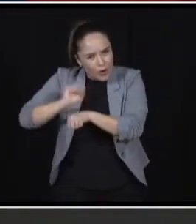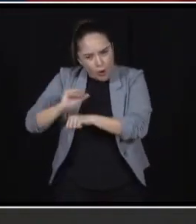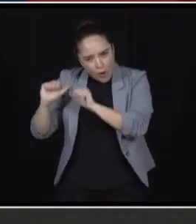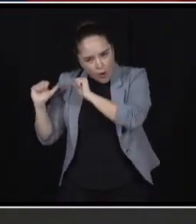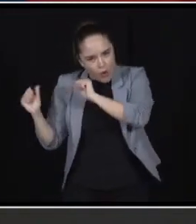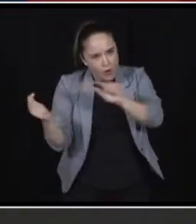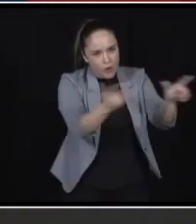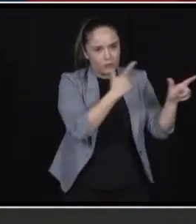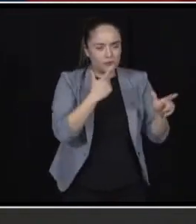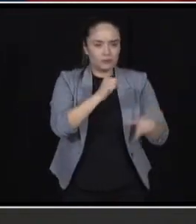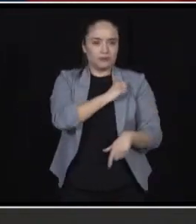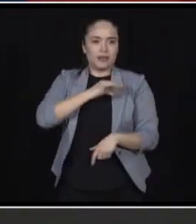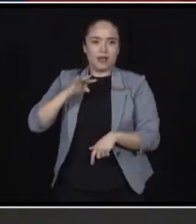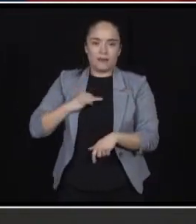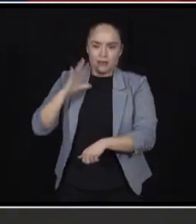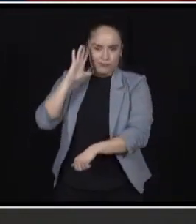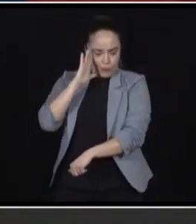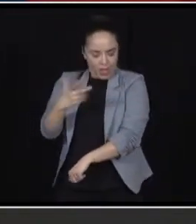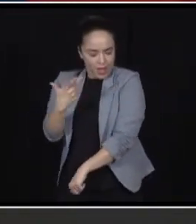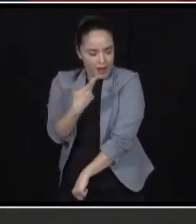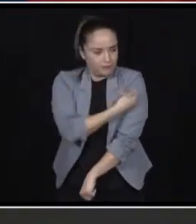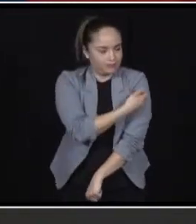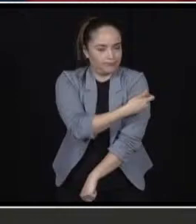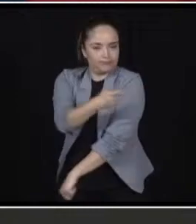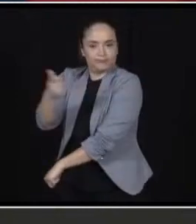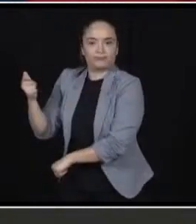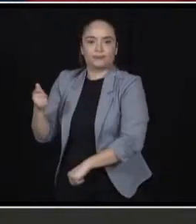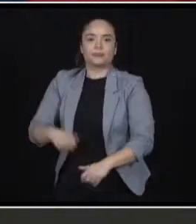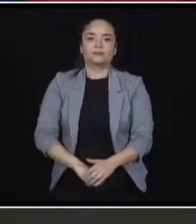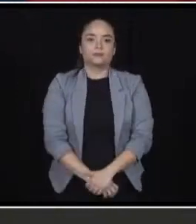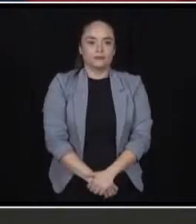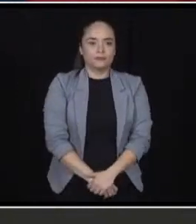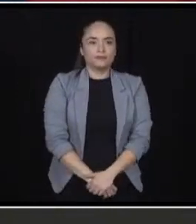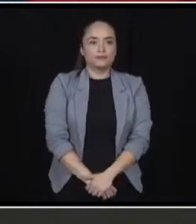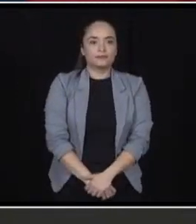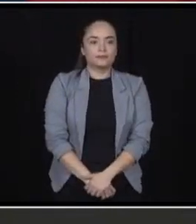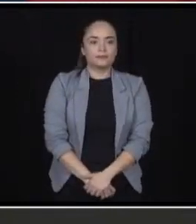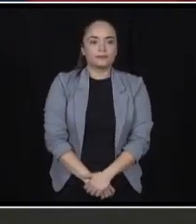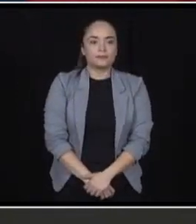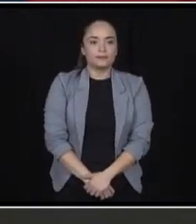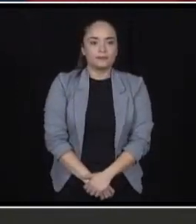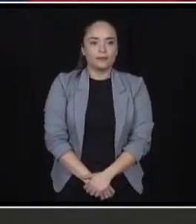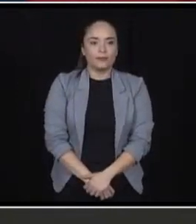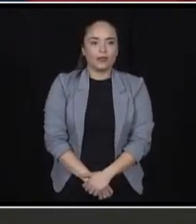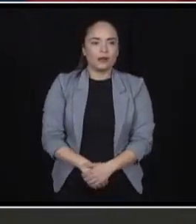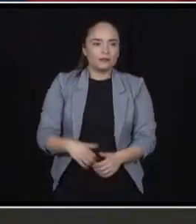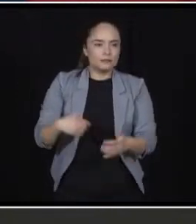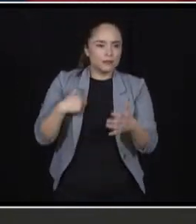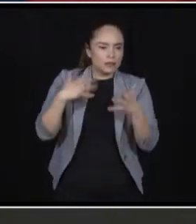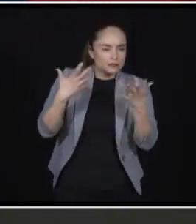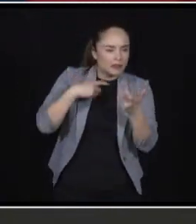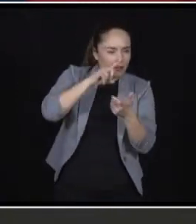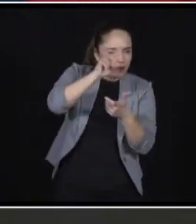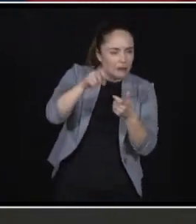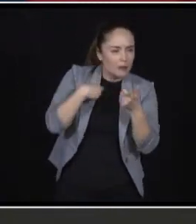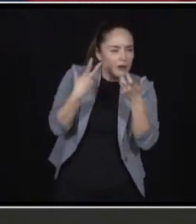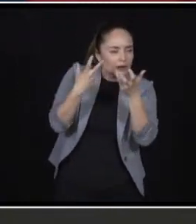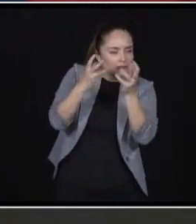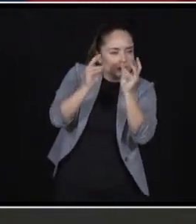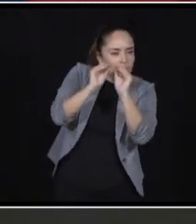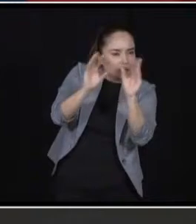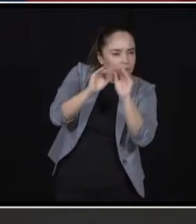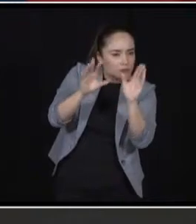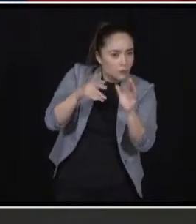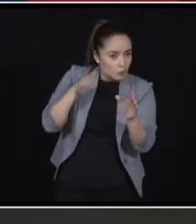arms. Follow-up? Great, and I guess just a clarification, because you are shutting down schools and there's